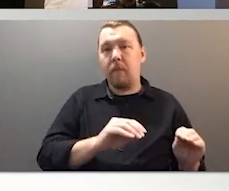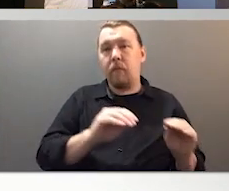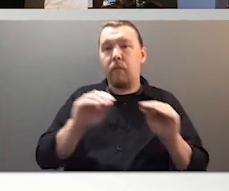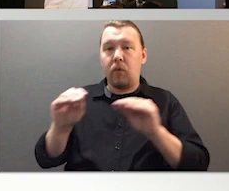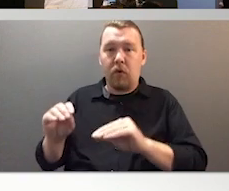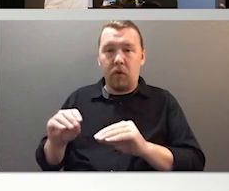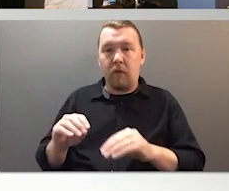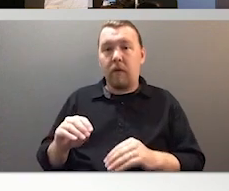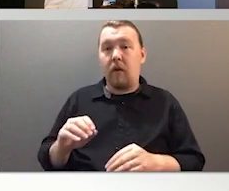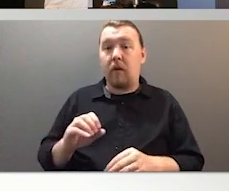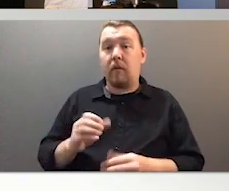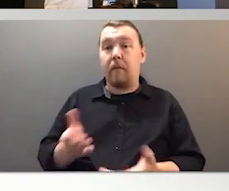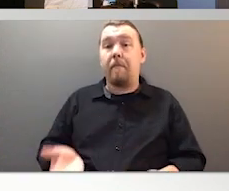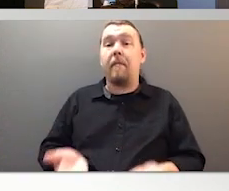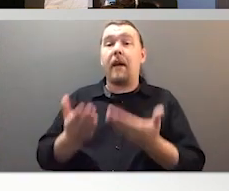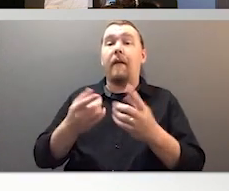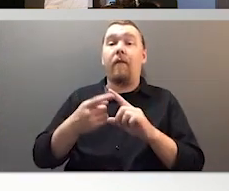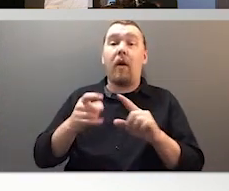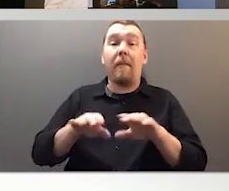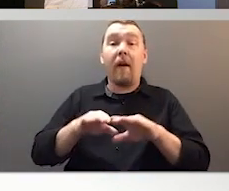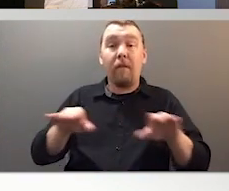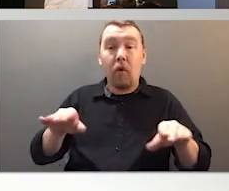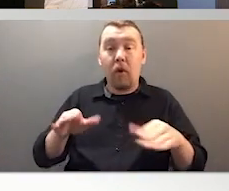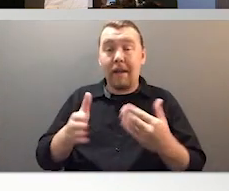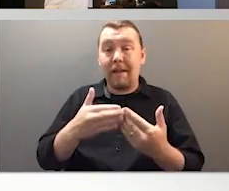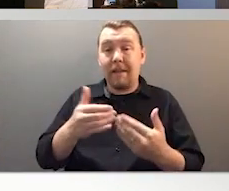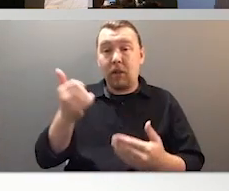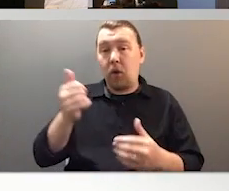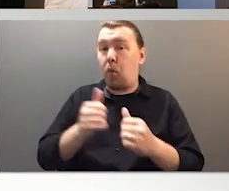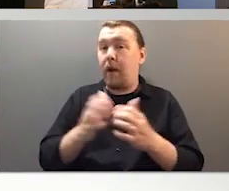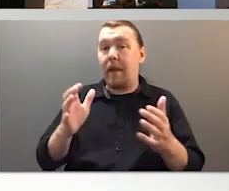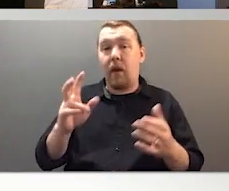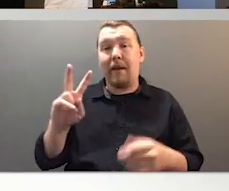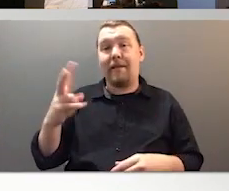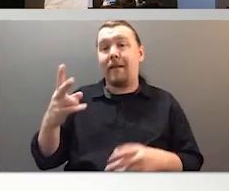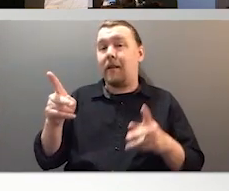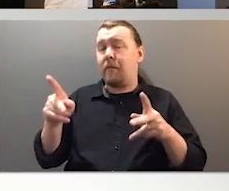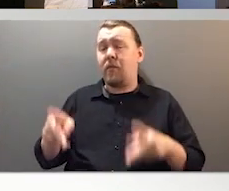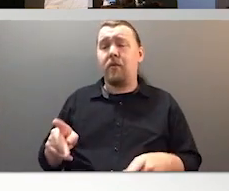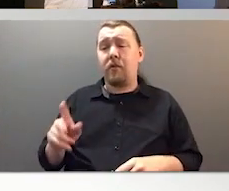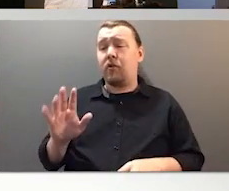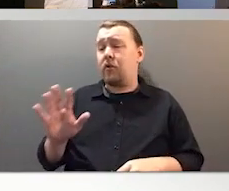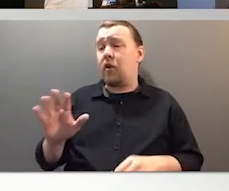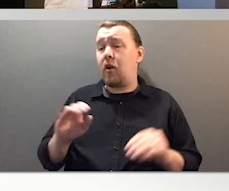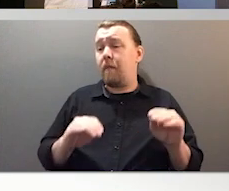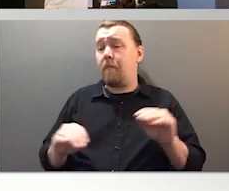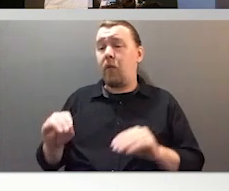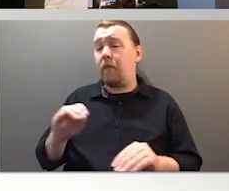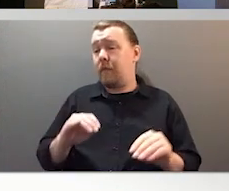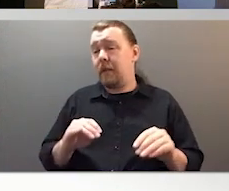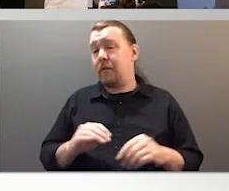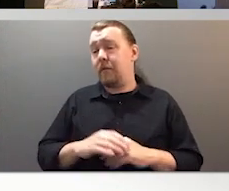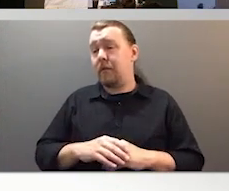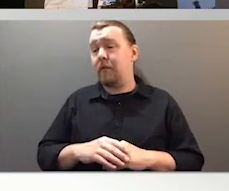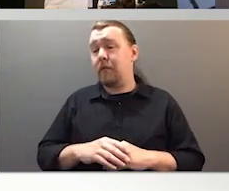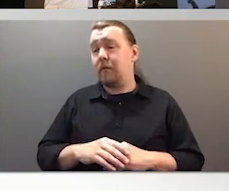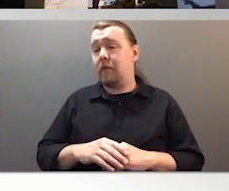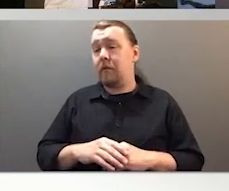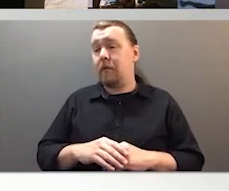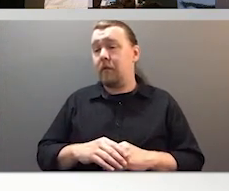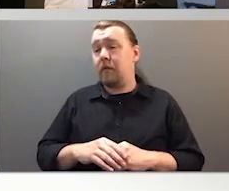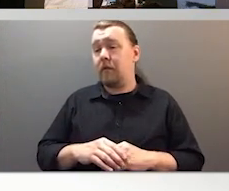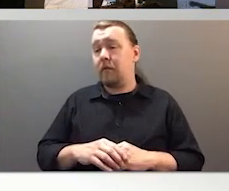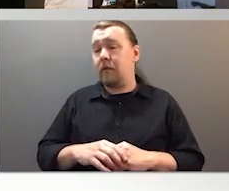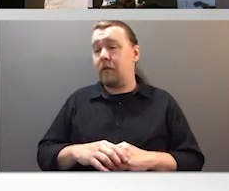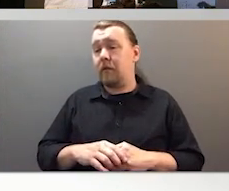independently without having the use of another person. Just her movements and general, and